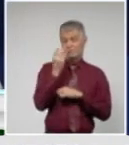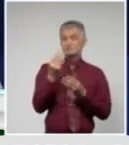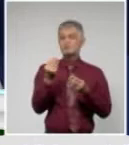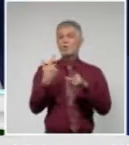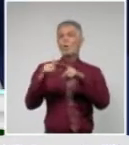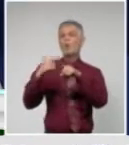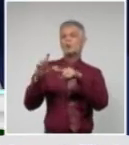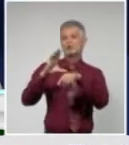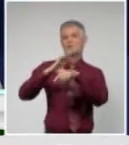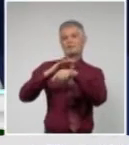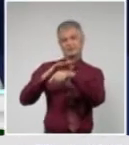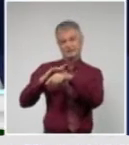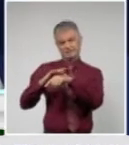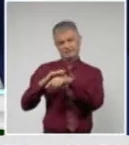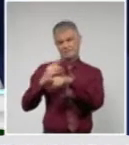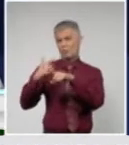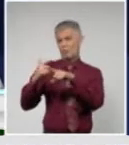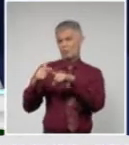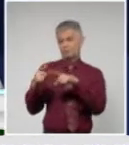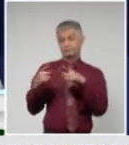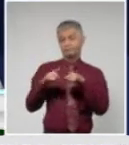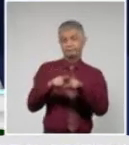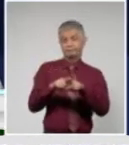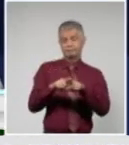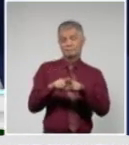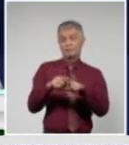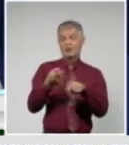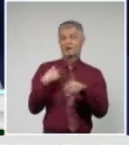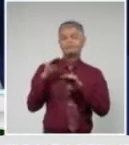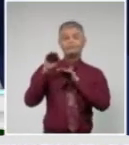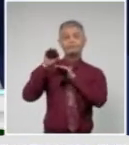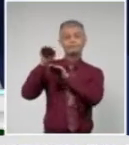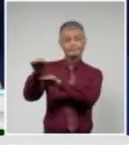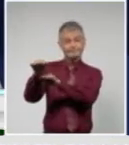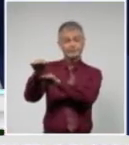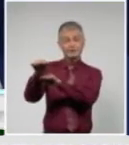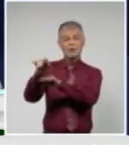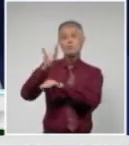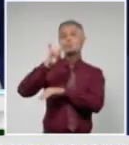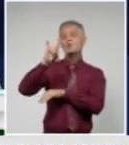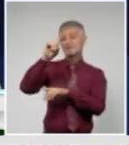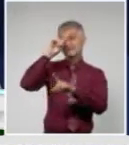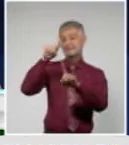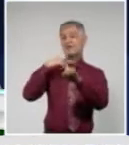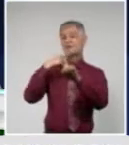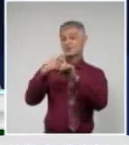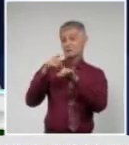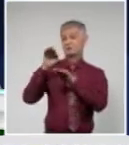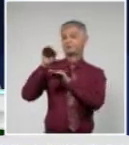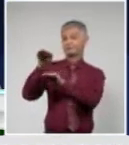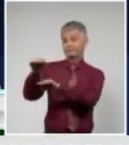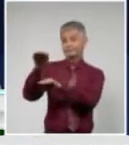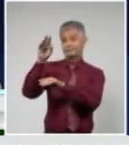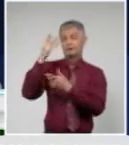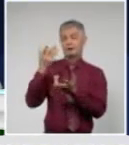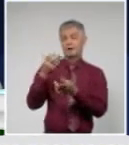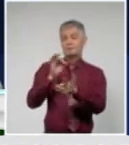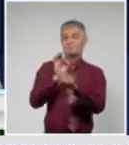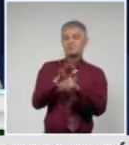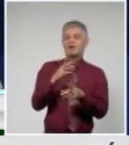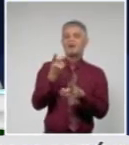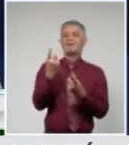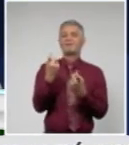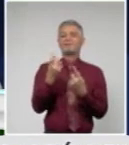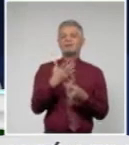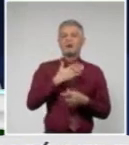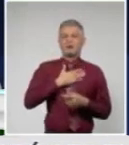health began to deteriorate significantly after developing complications on September 16th.